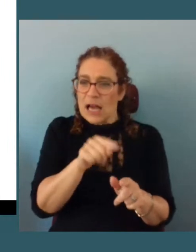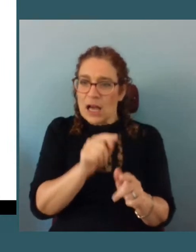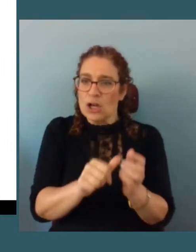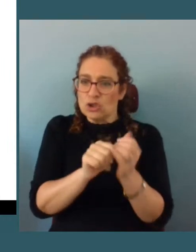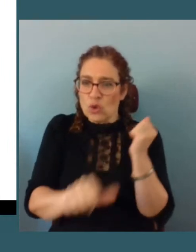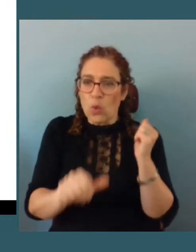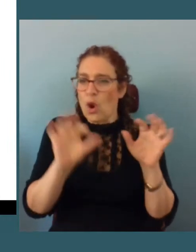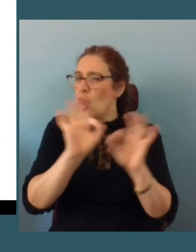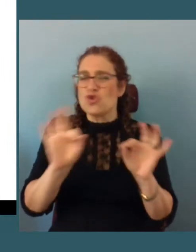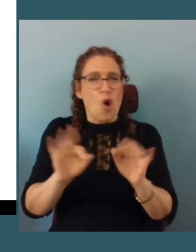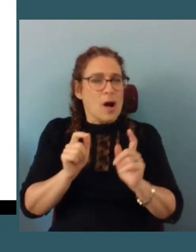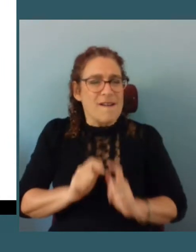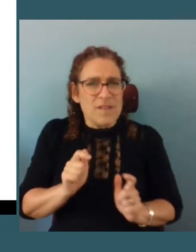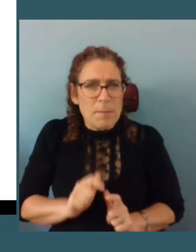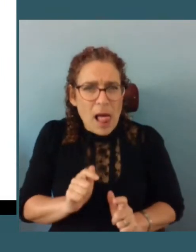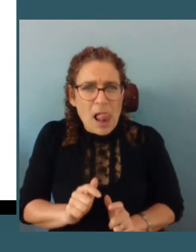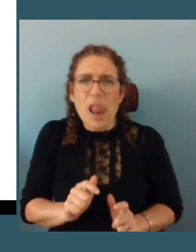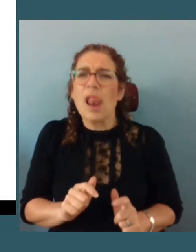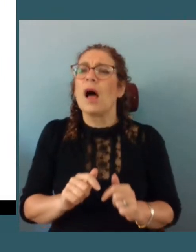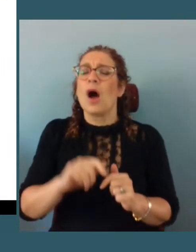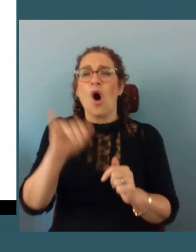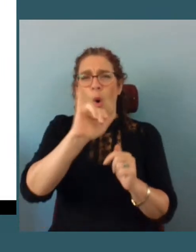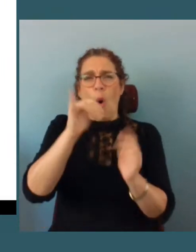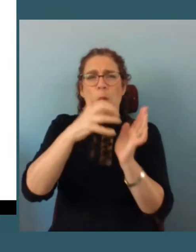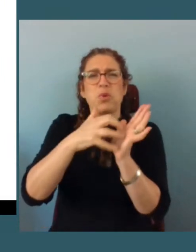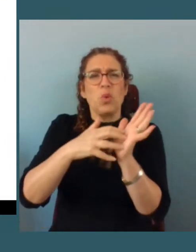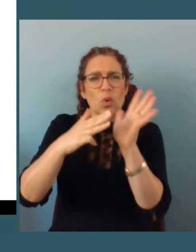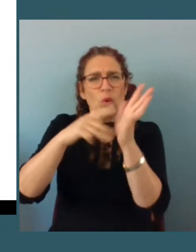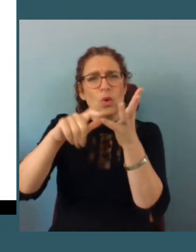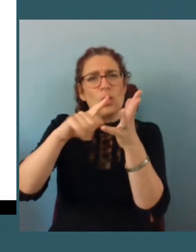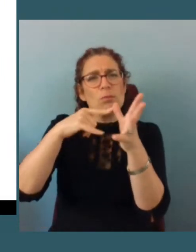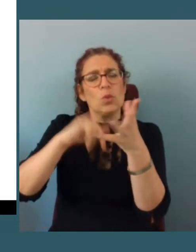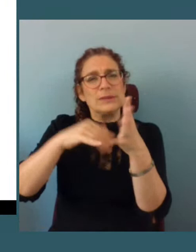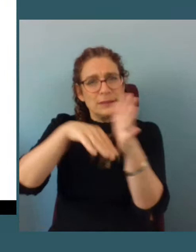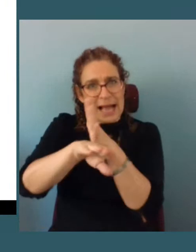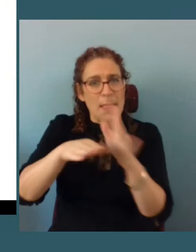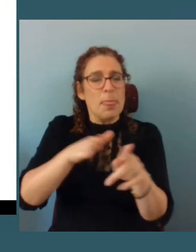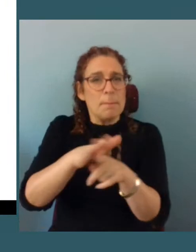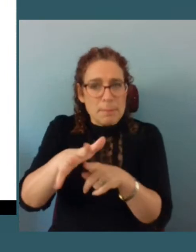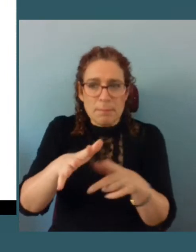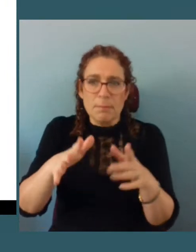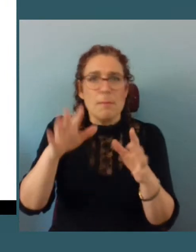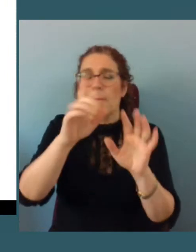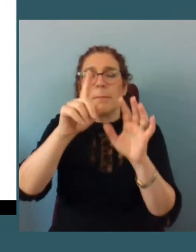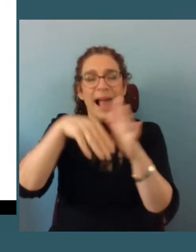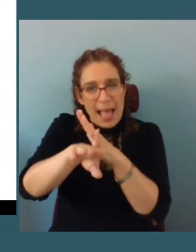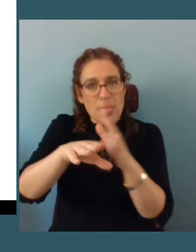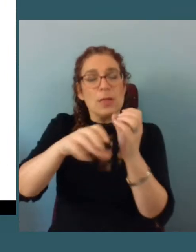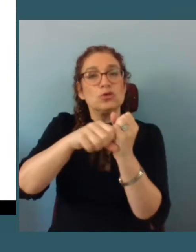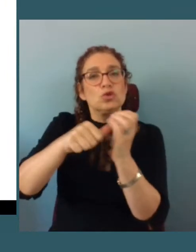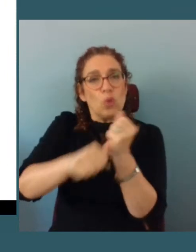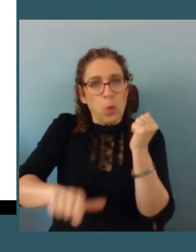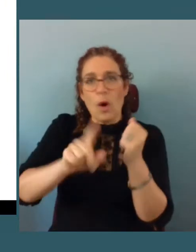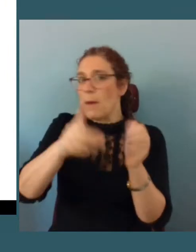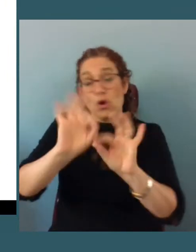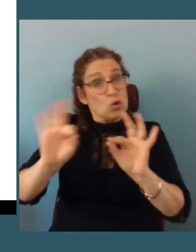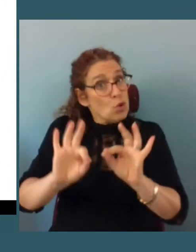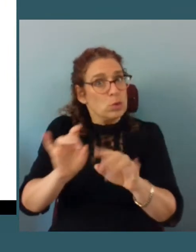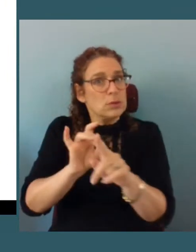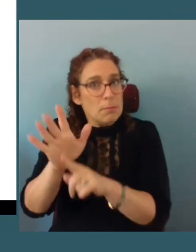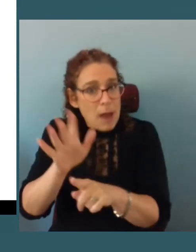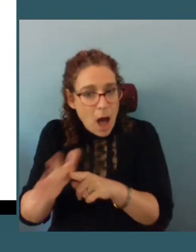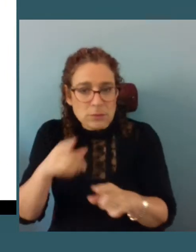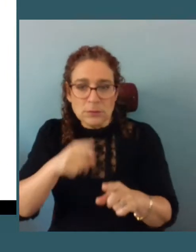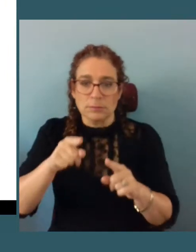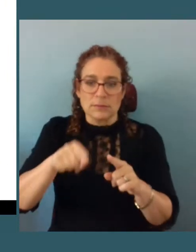no blood, would vomit several times a day, poor sleeper, less than 45 minutes at a time. They'd been to the GP in the